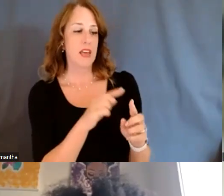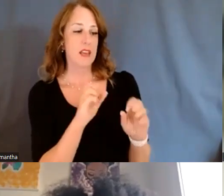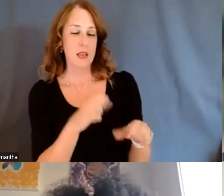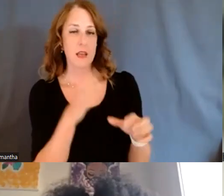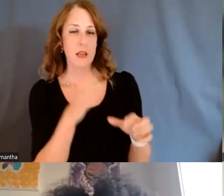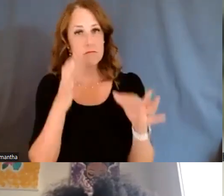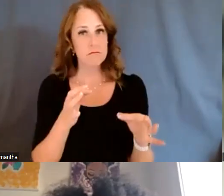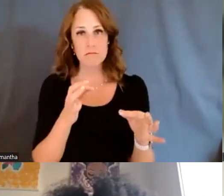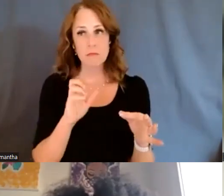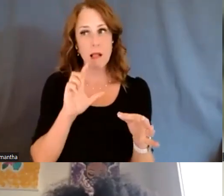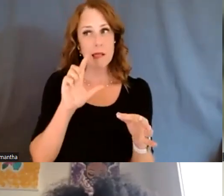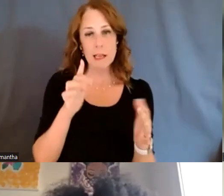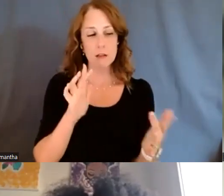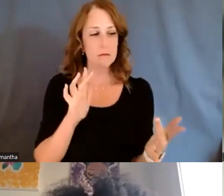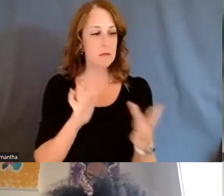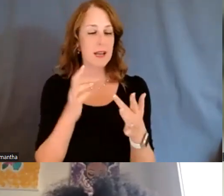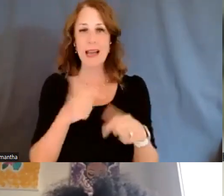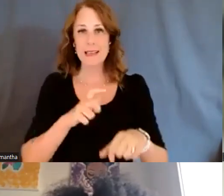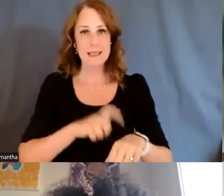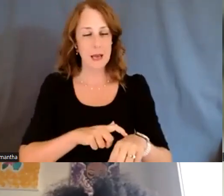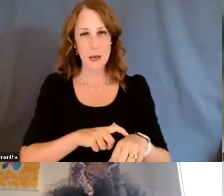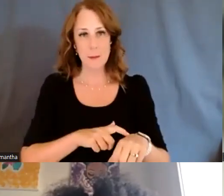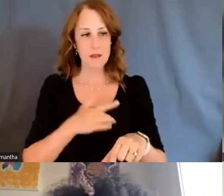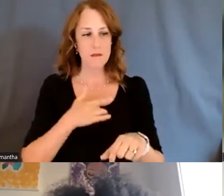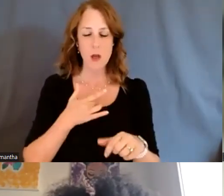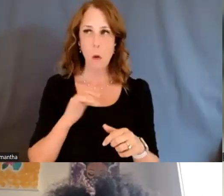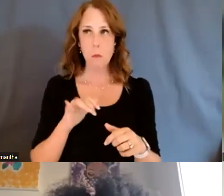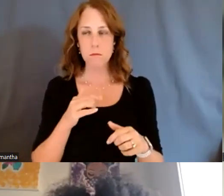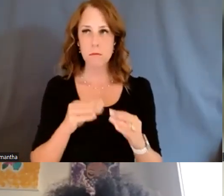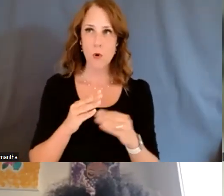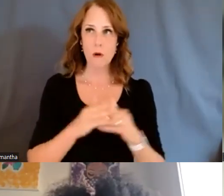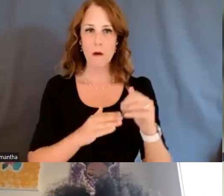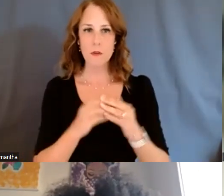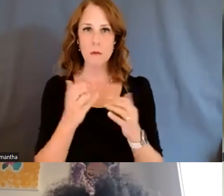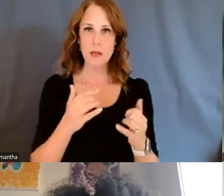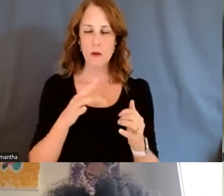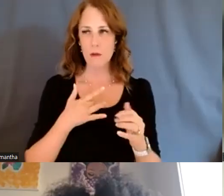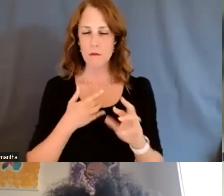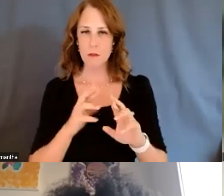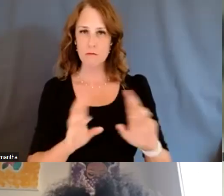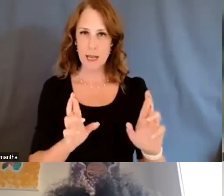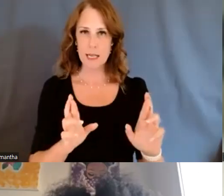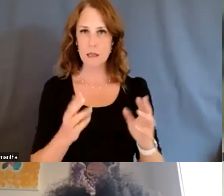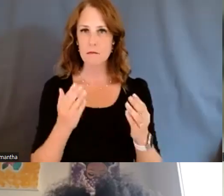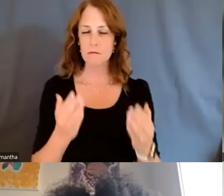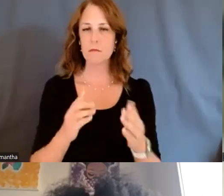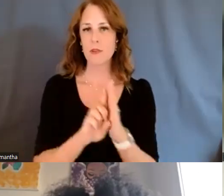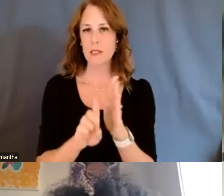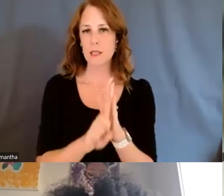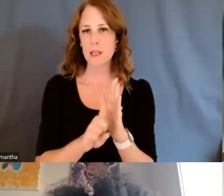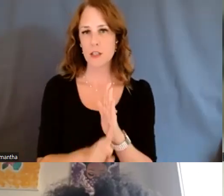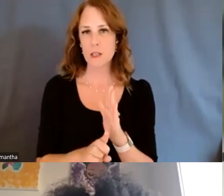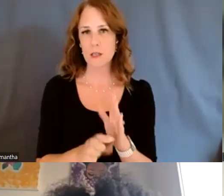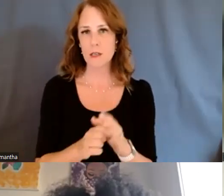contact us again at any time when they feel more comfortable or they feel ready to continue the investigation. And then we'll pick